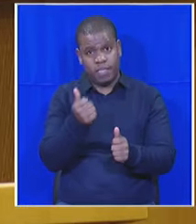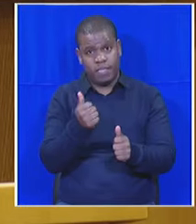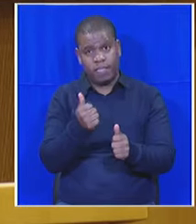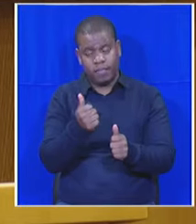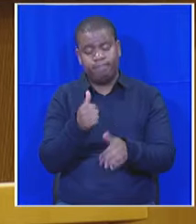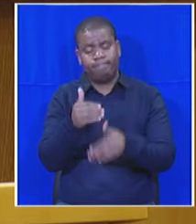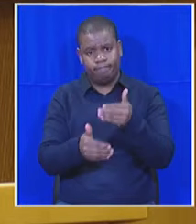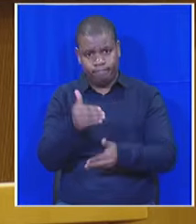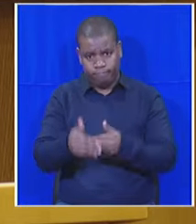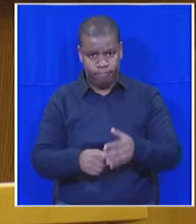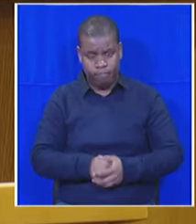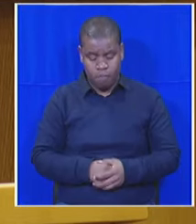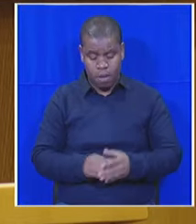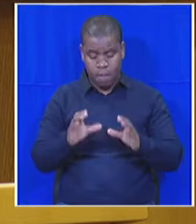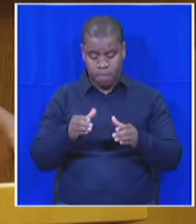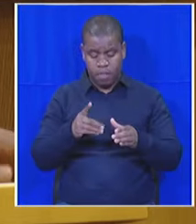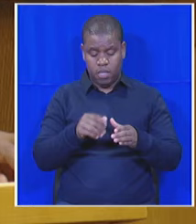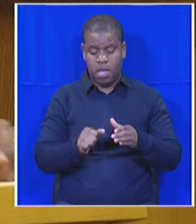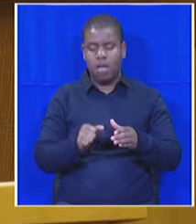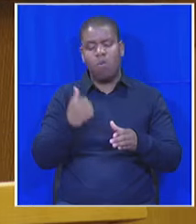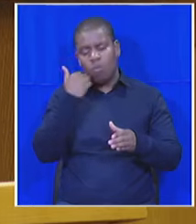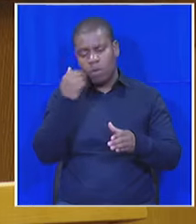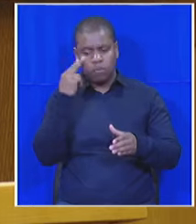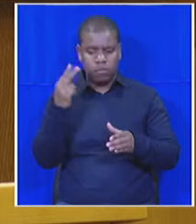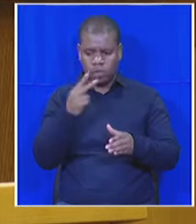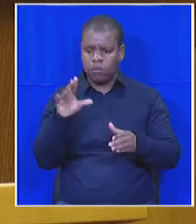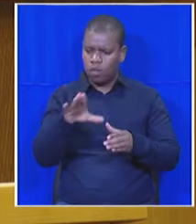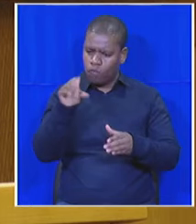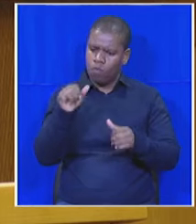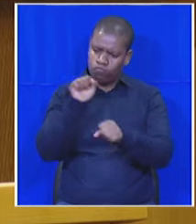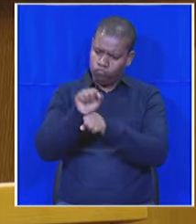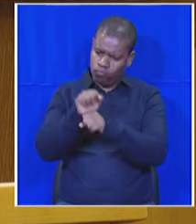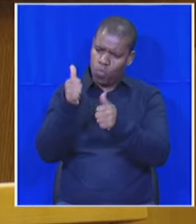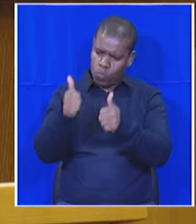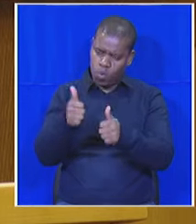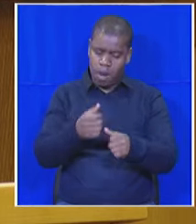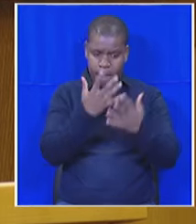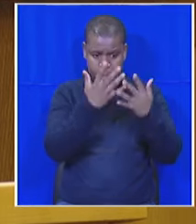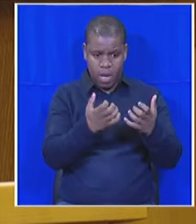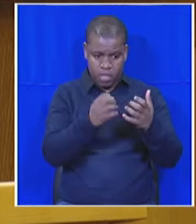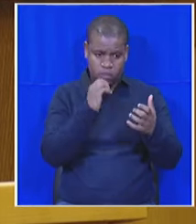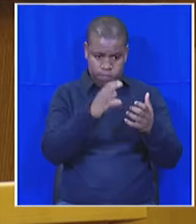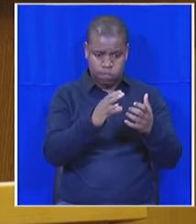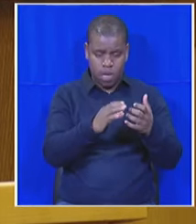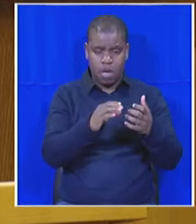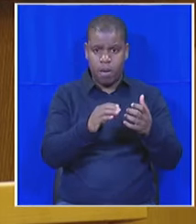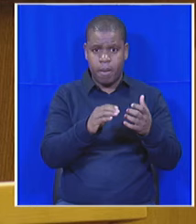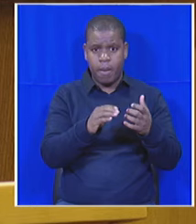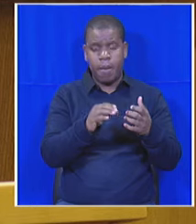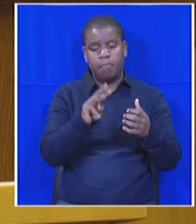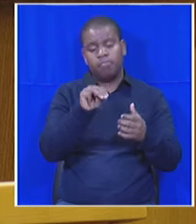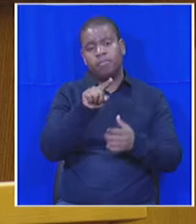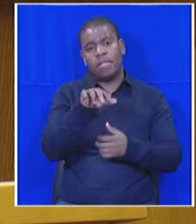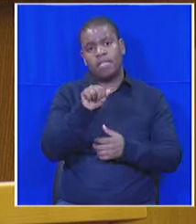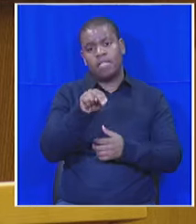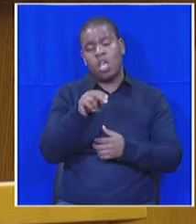Honourable Chair, the DA wants to see South Africa working. The budget allocated for the Mzansi golden economy is wholly